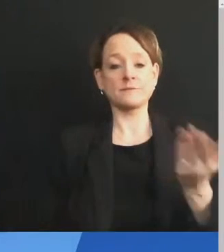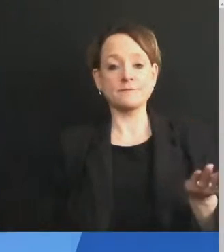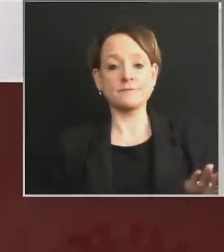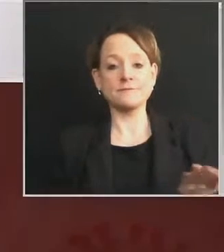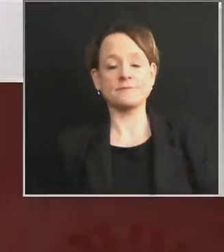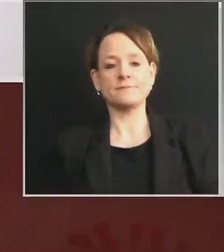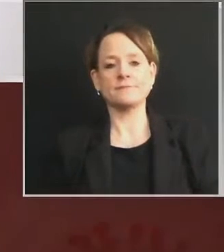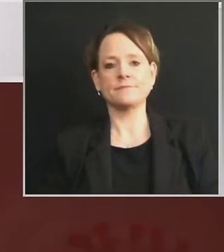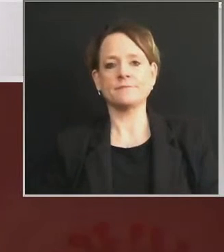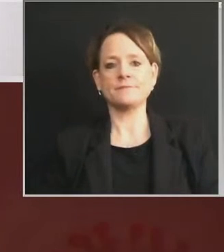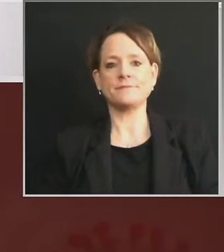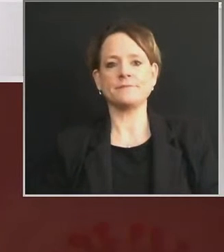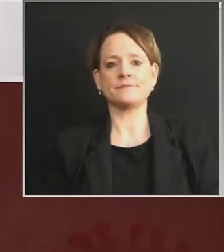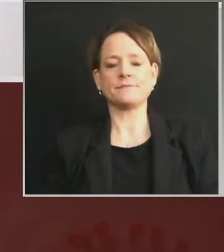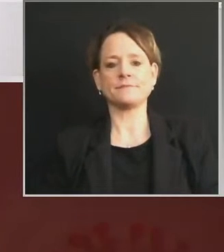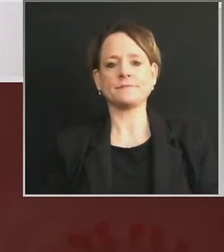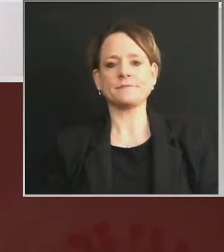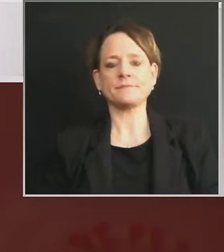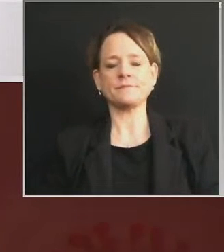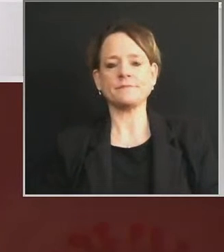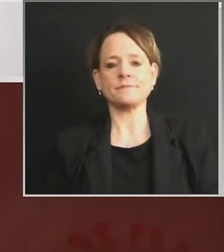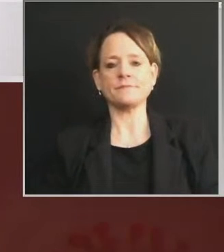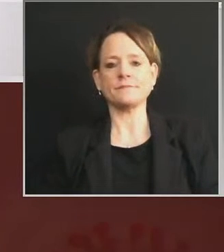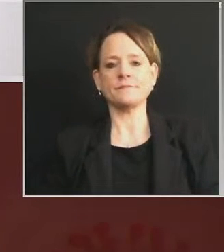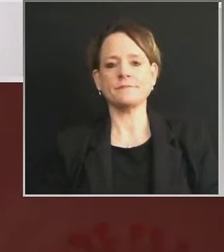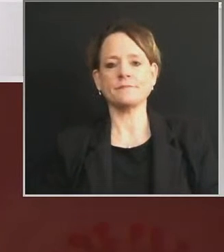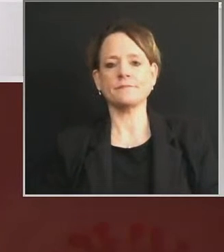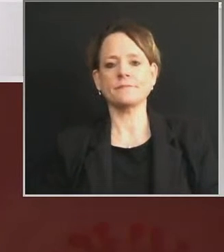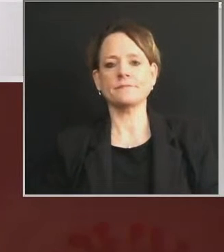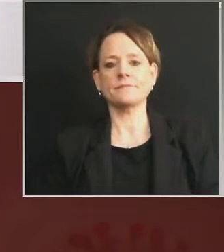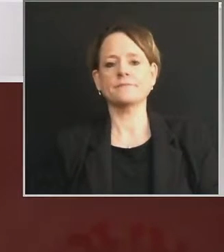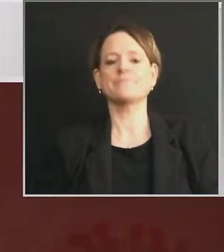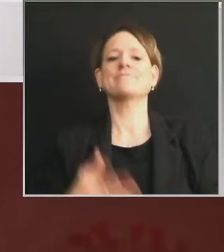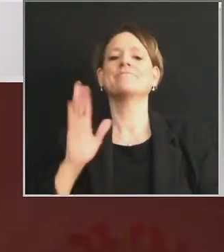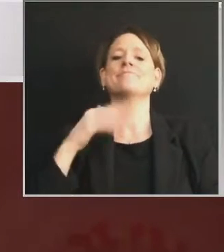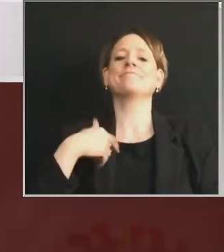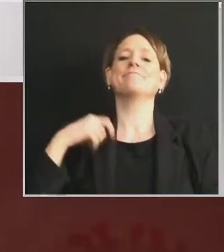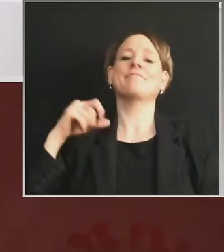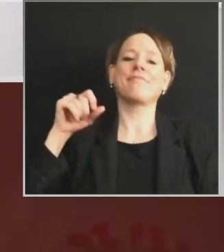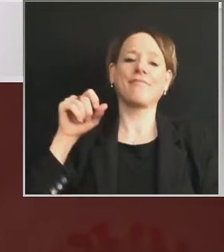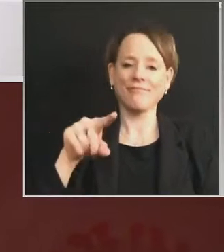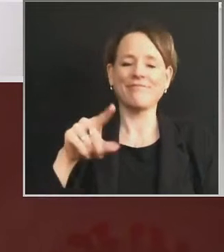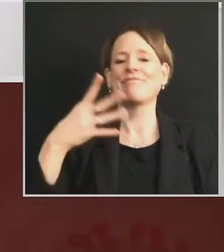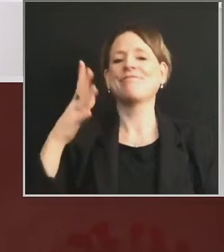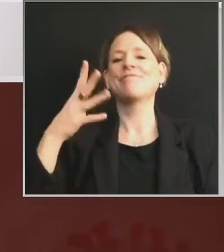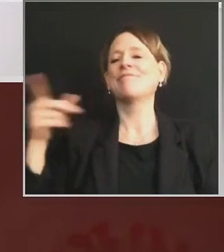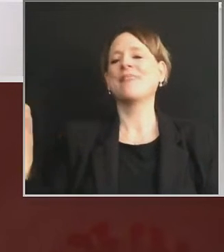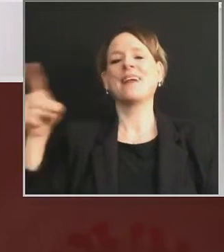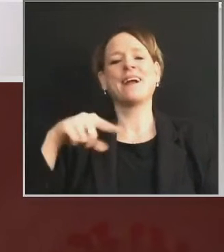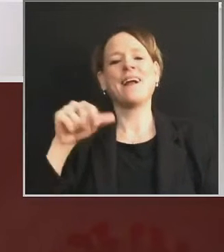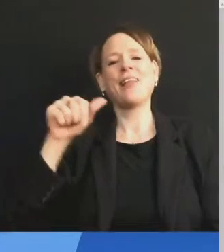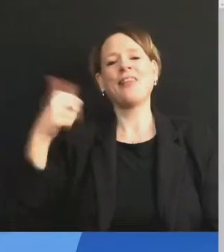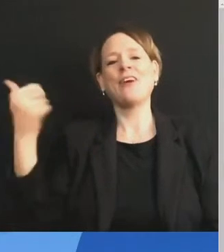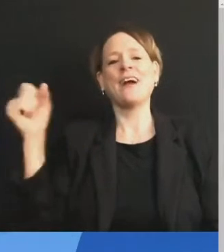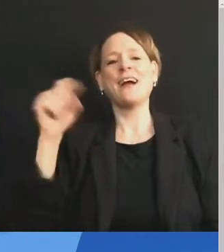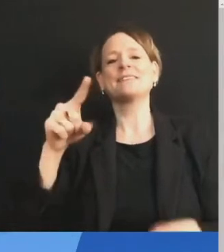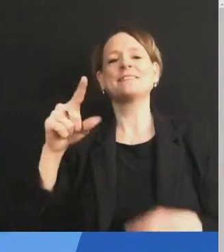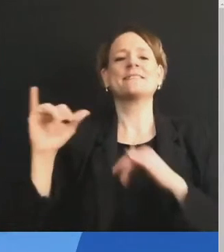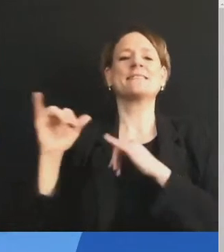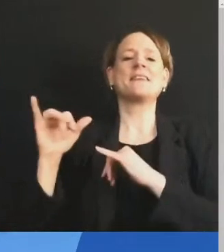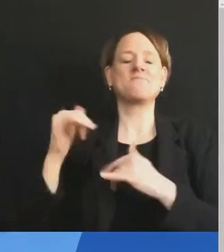Hi, our question has actually already been asked, so we will pass. Thank you. Okay, thank you, Mason. Molly Beck from the